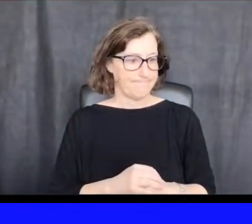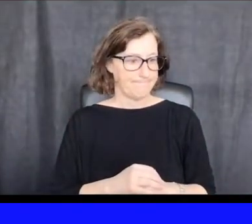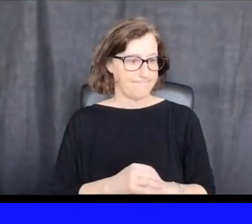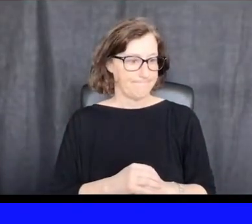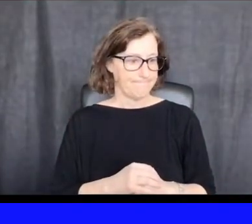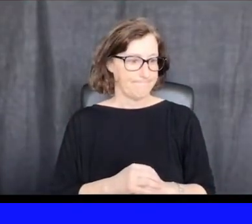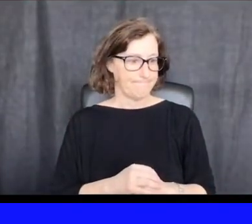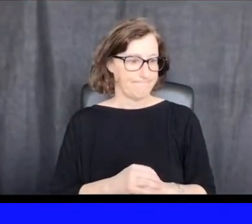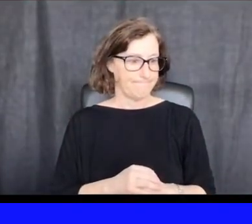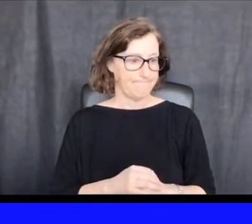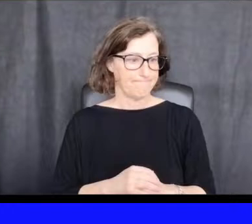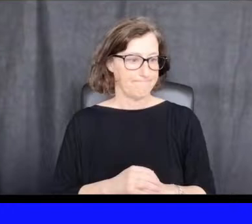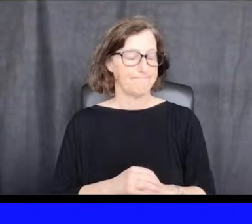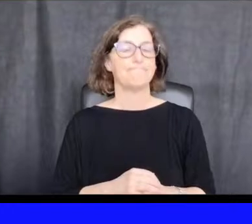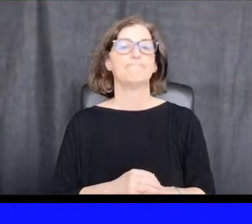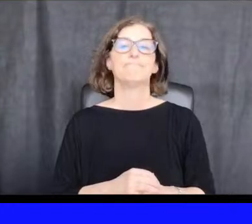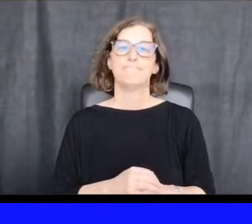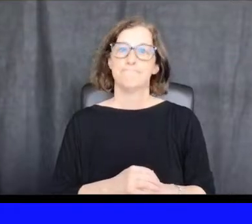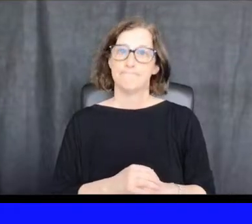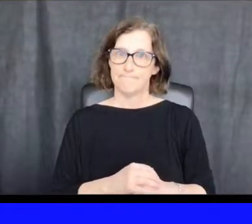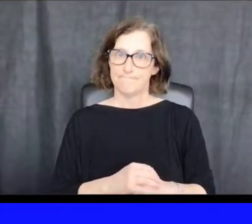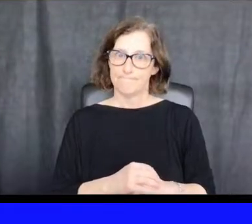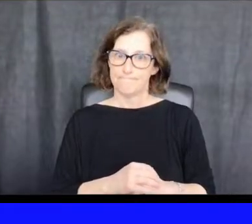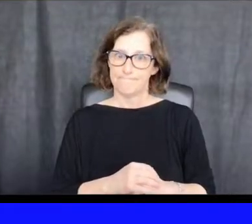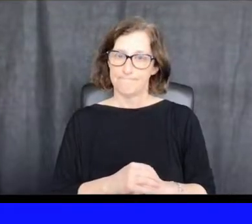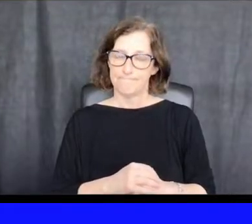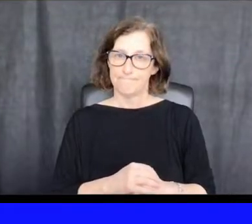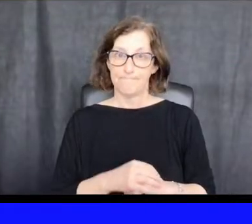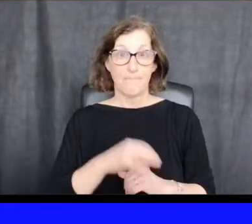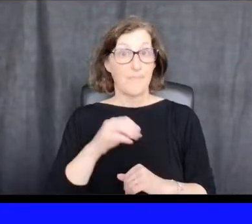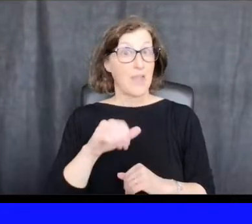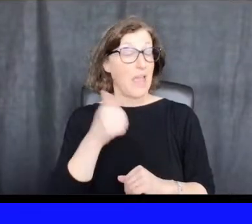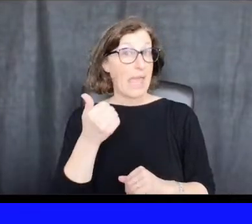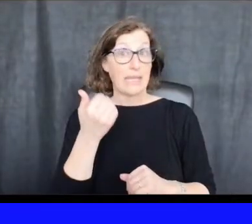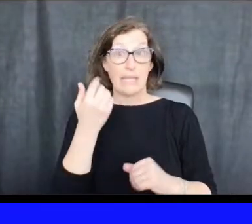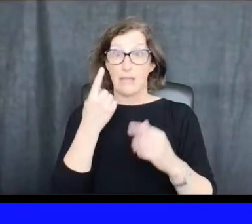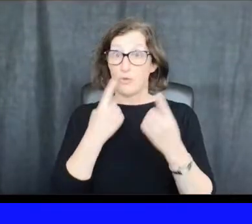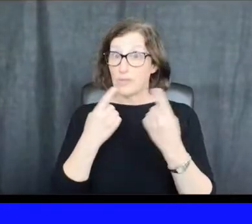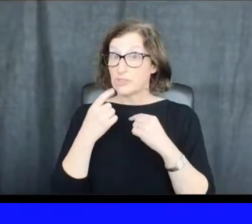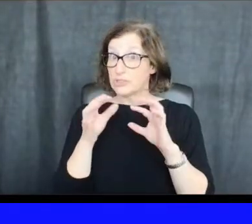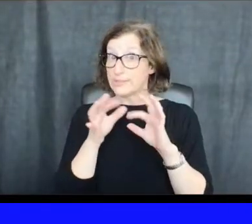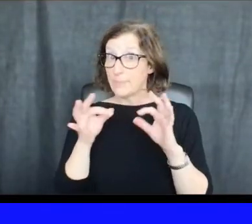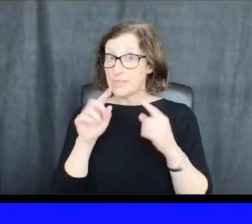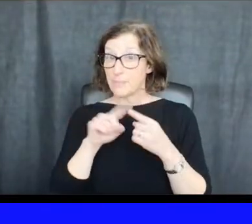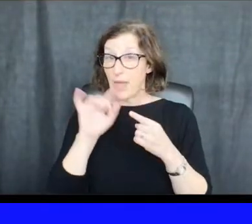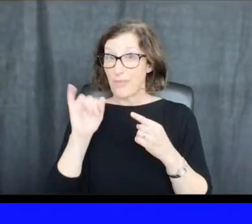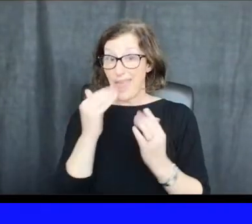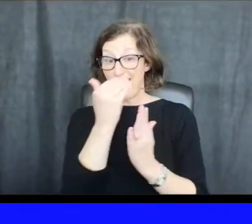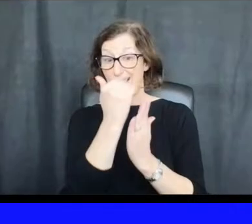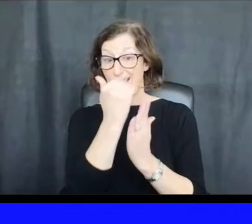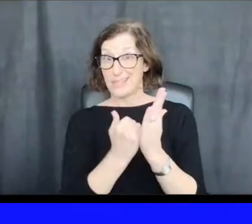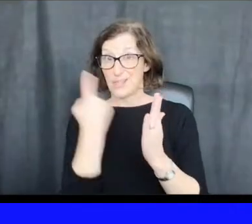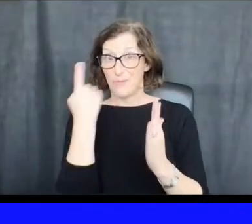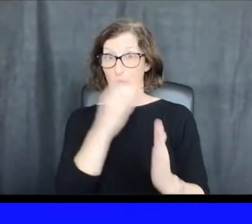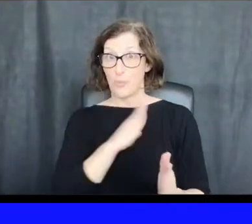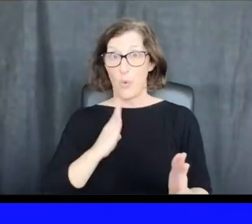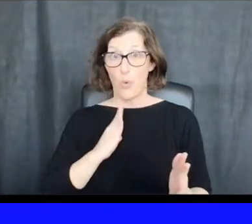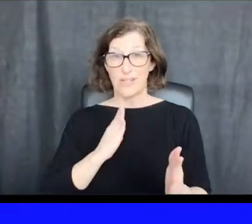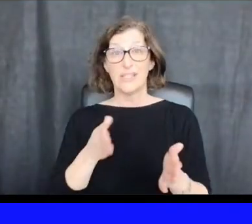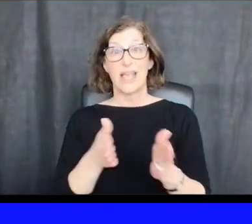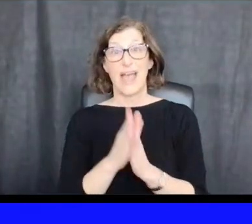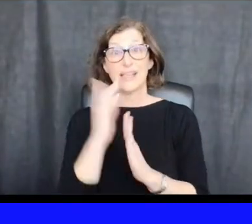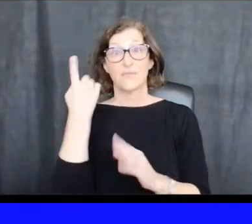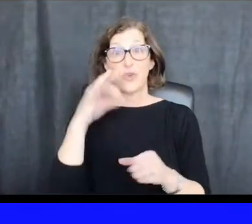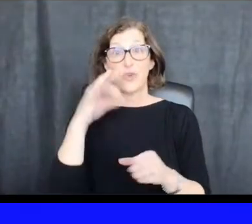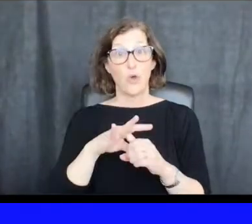passed. Thank you. Great. Now we go to Dr. Stevens. Yes, I just to intro Dr. Stevens, I'd say the first half of